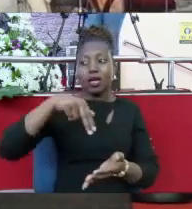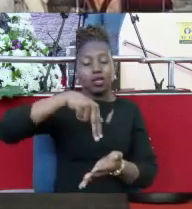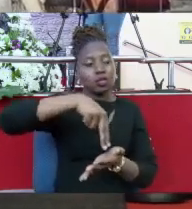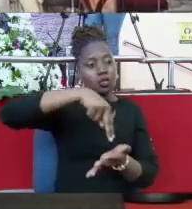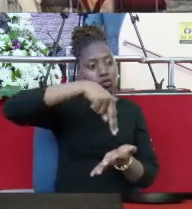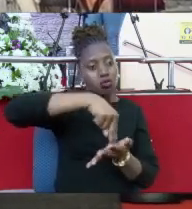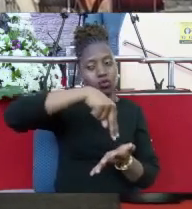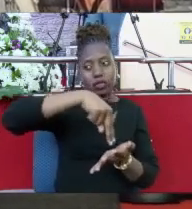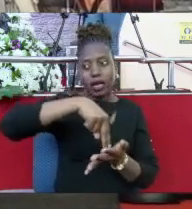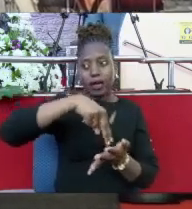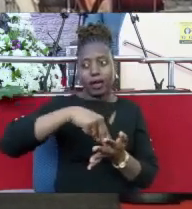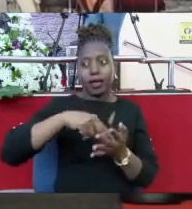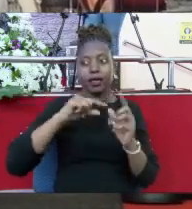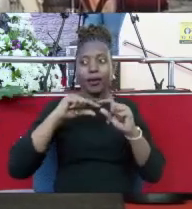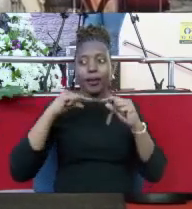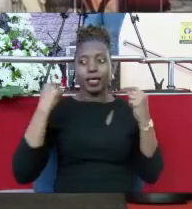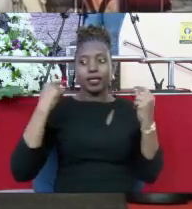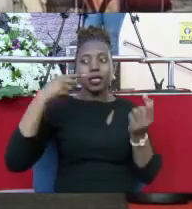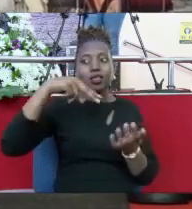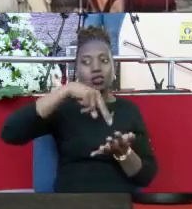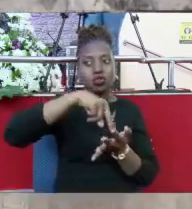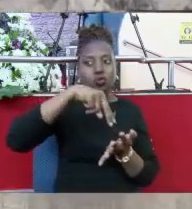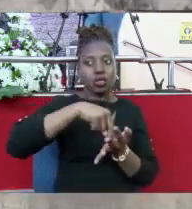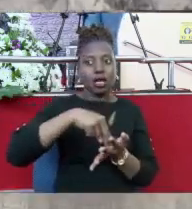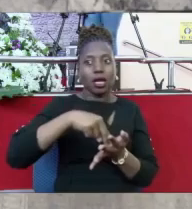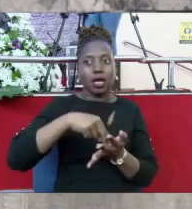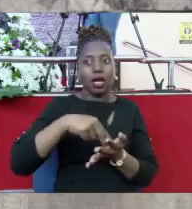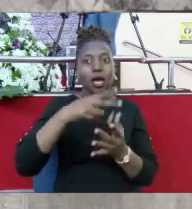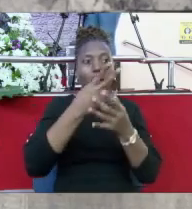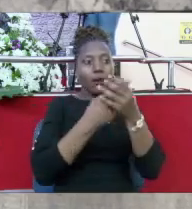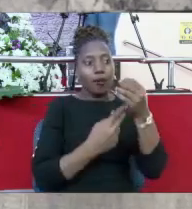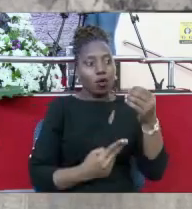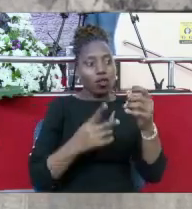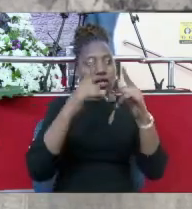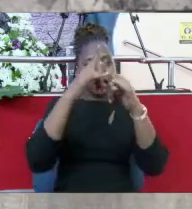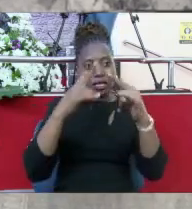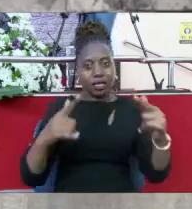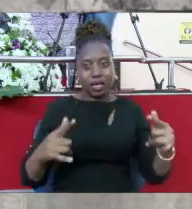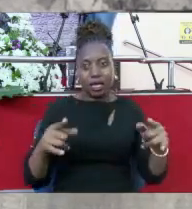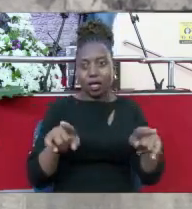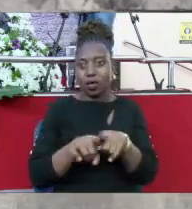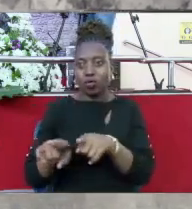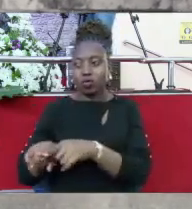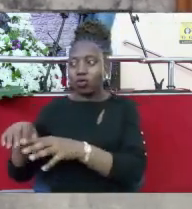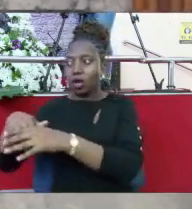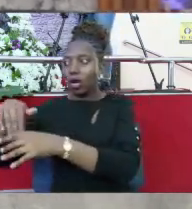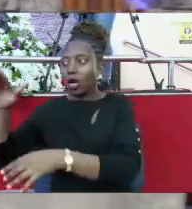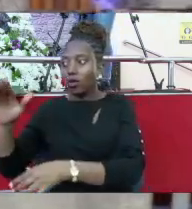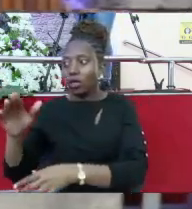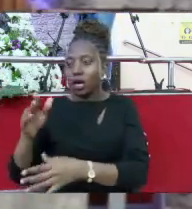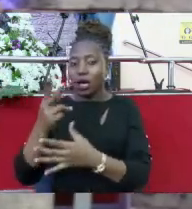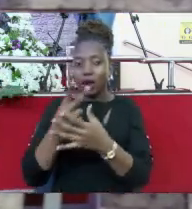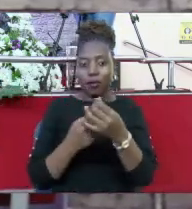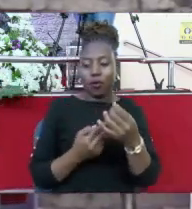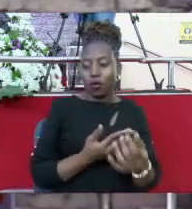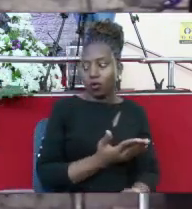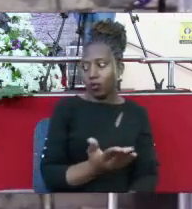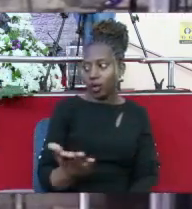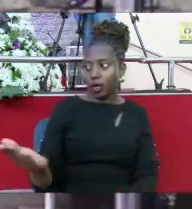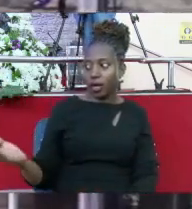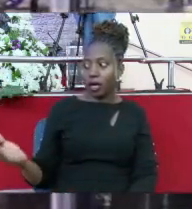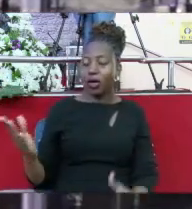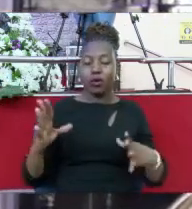in the tent, in the church, and in the overflow. Just come over and